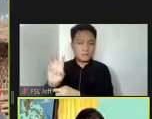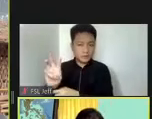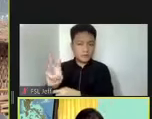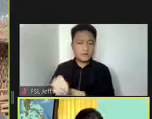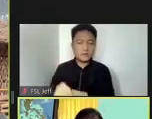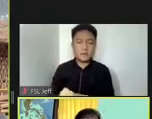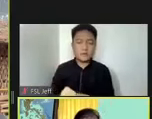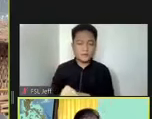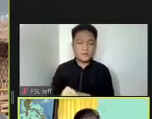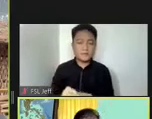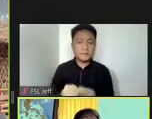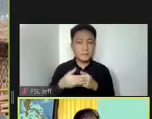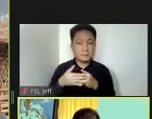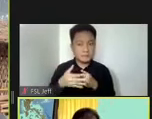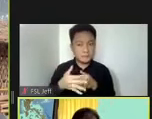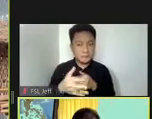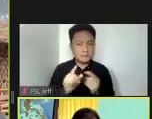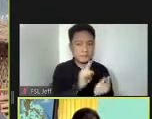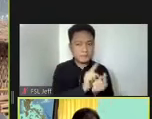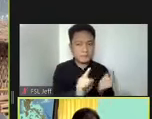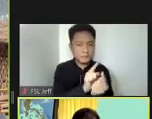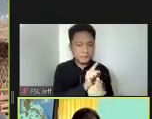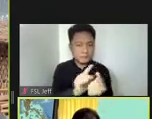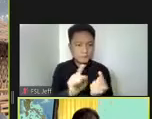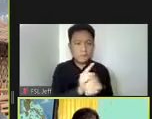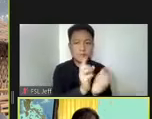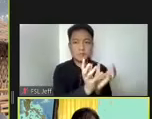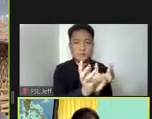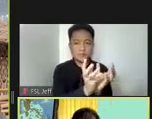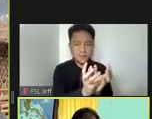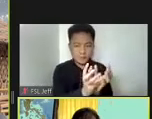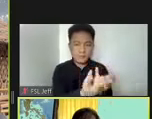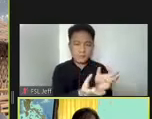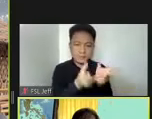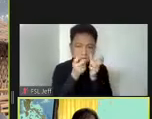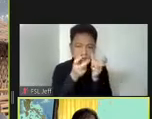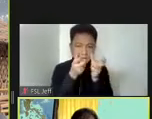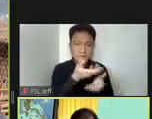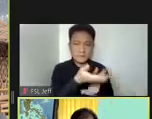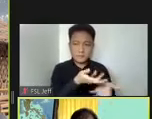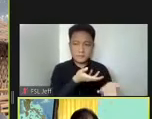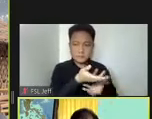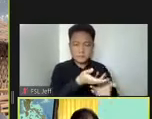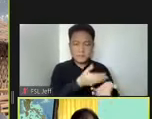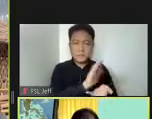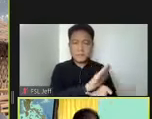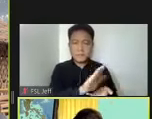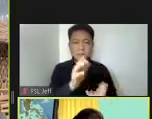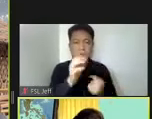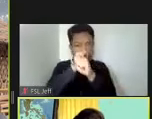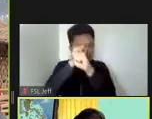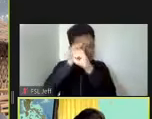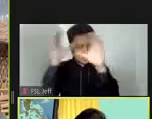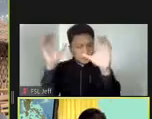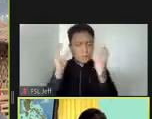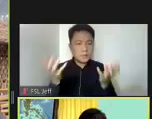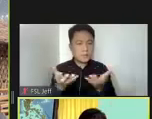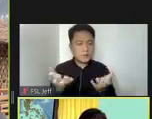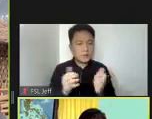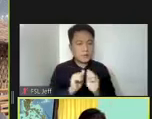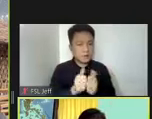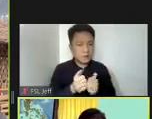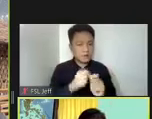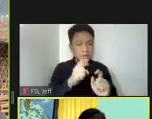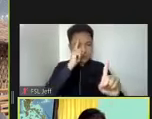on how they think they could achieve their dreams. Working with 880 farmers all over